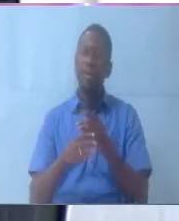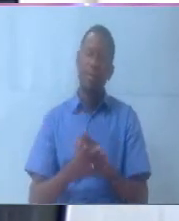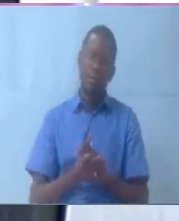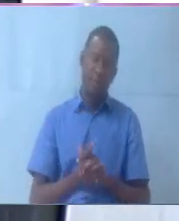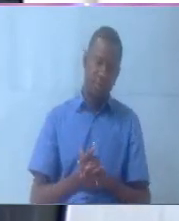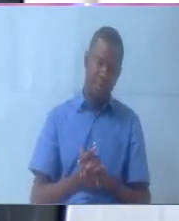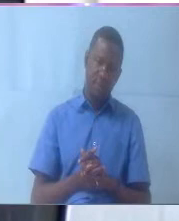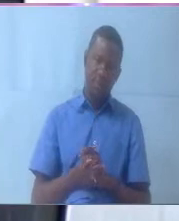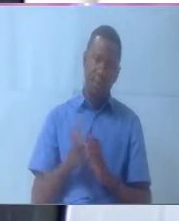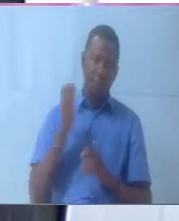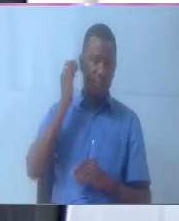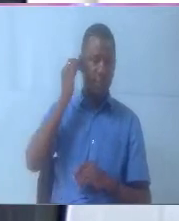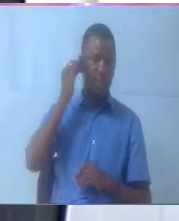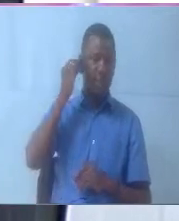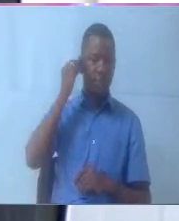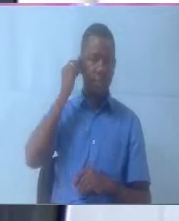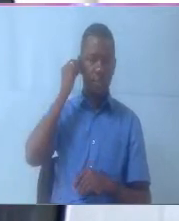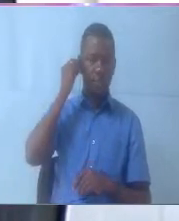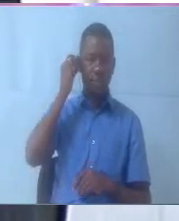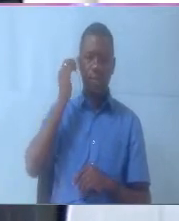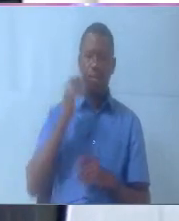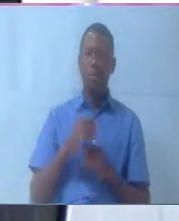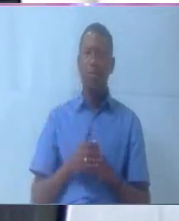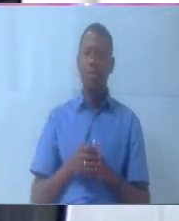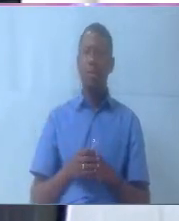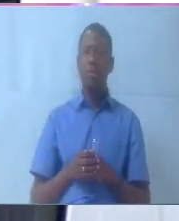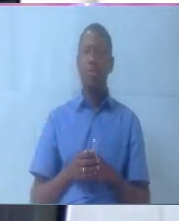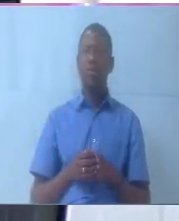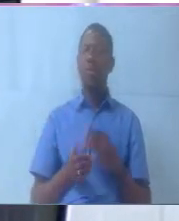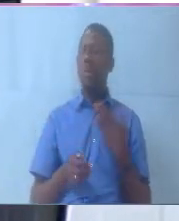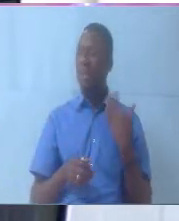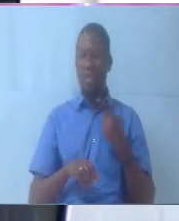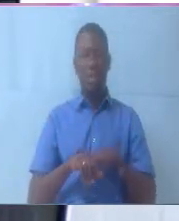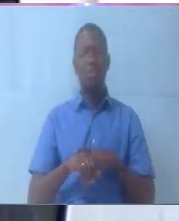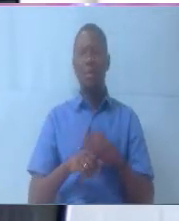So the Gambian bar was very sympathetic with my situation.